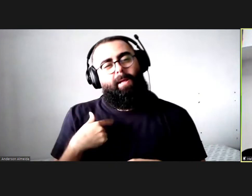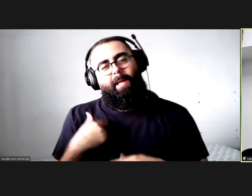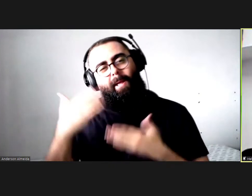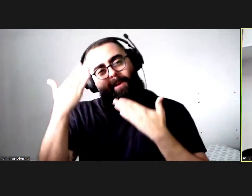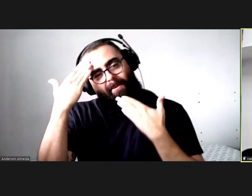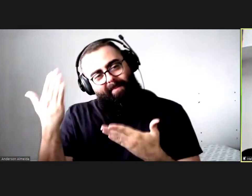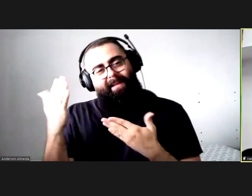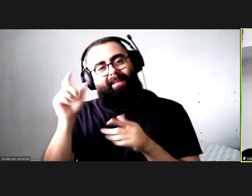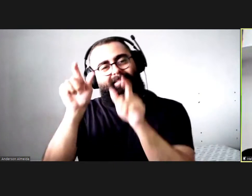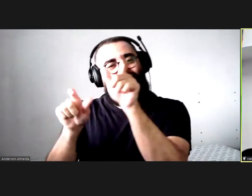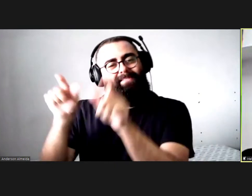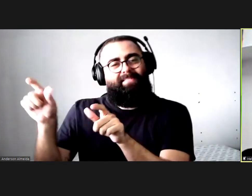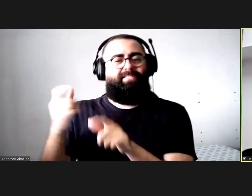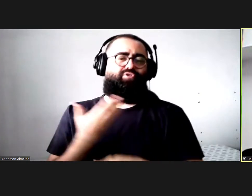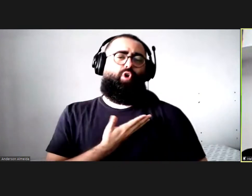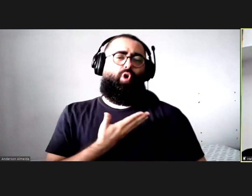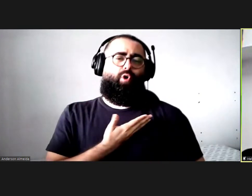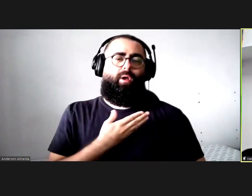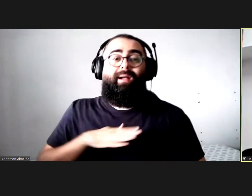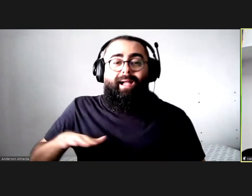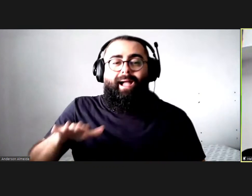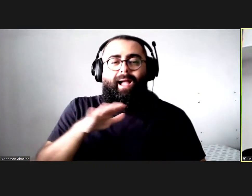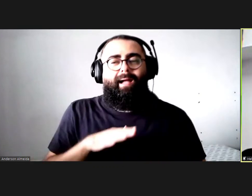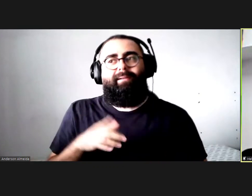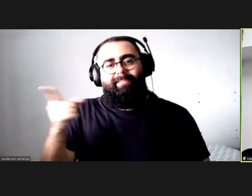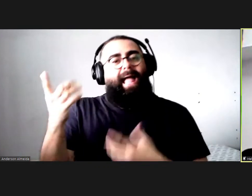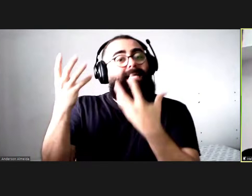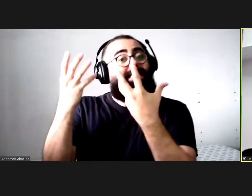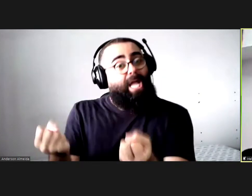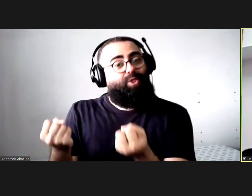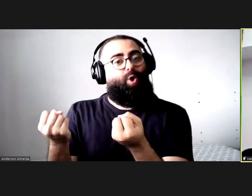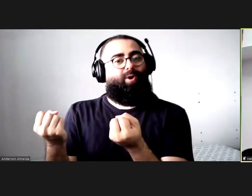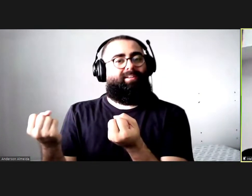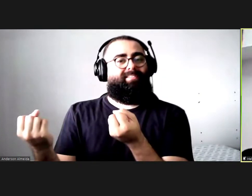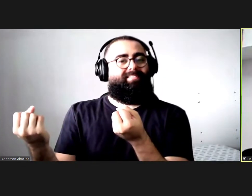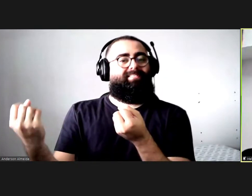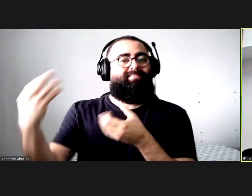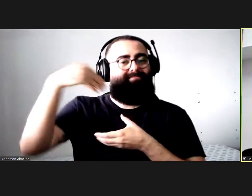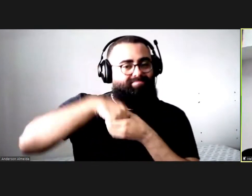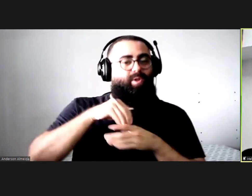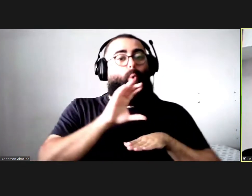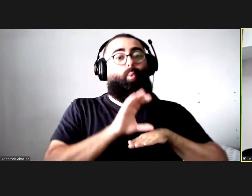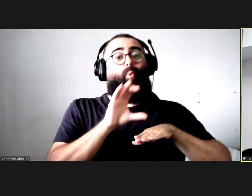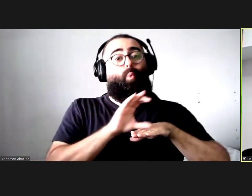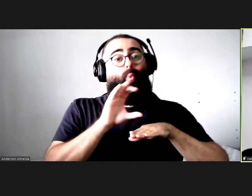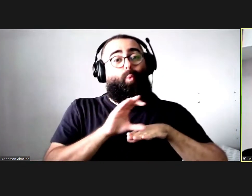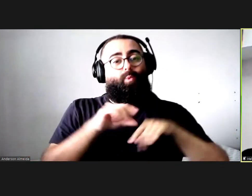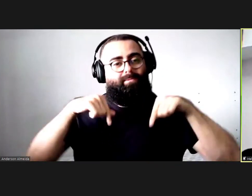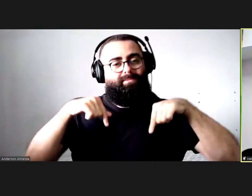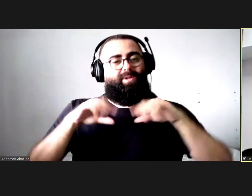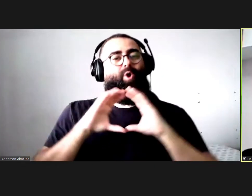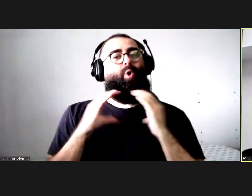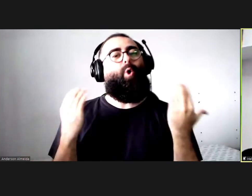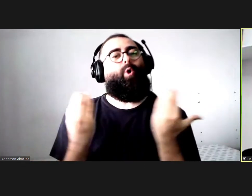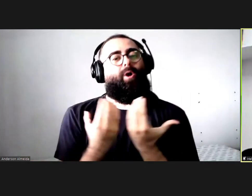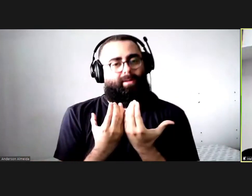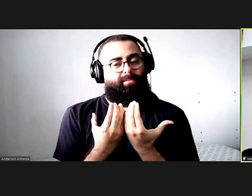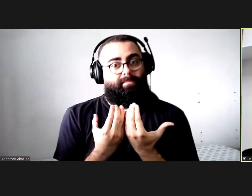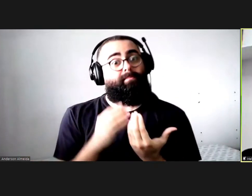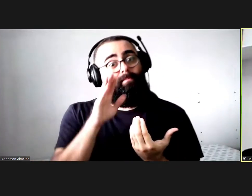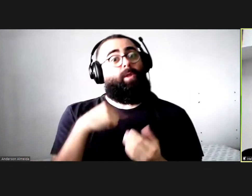graciously accepted to teach these courses. We are also compiling